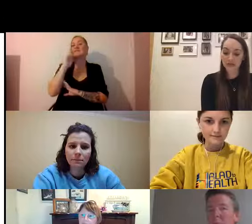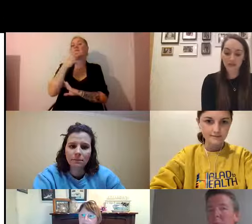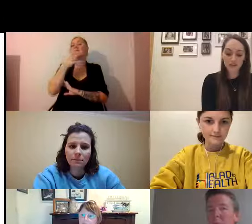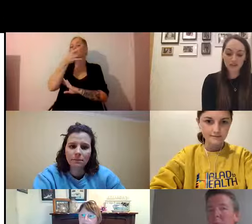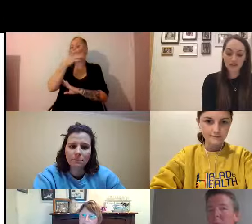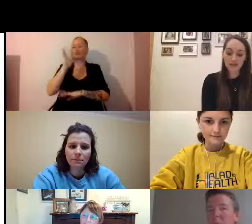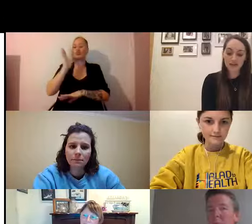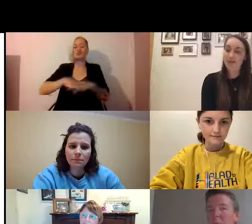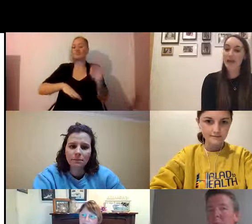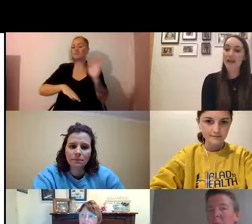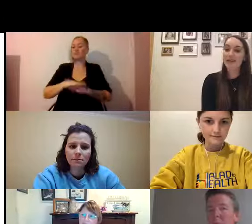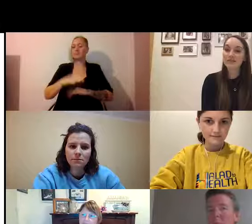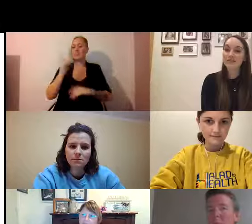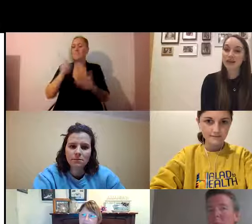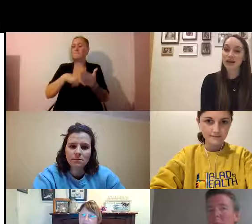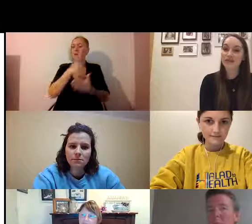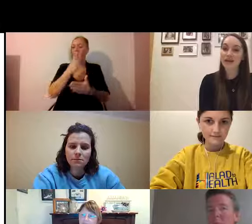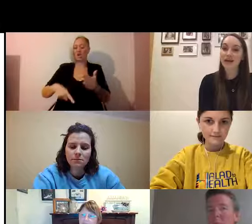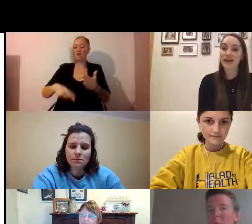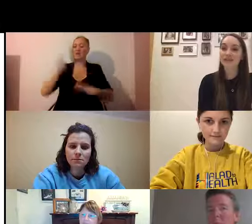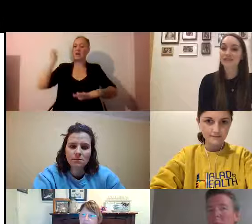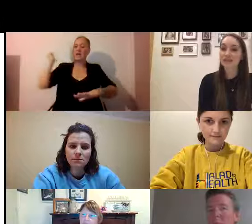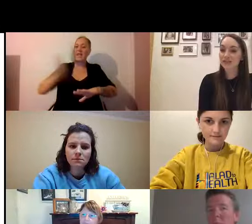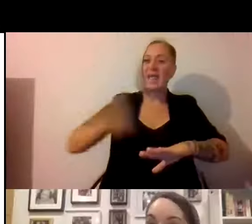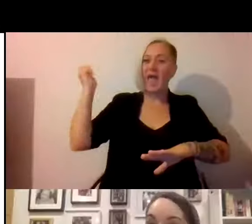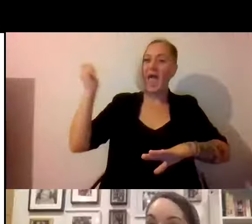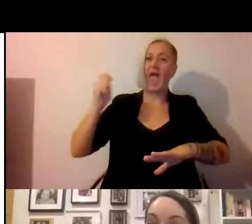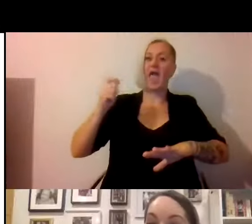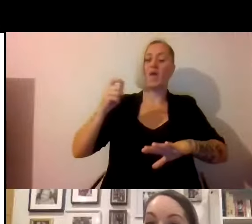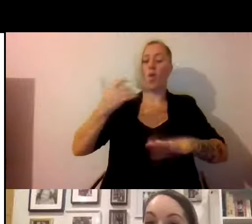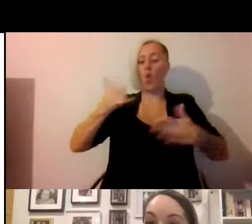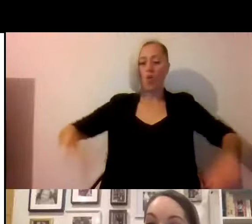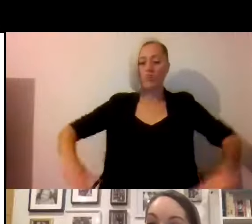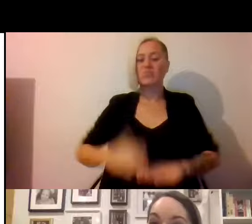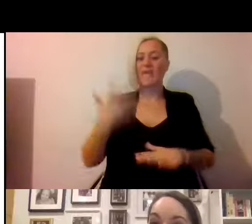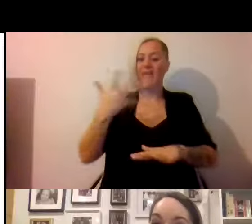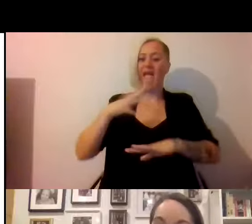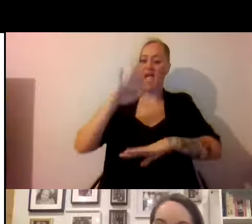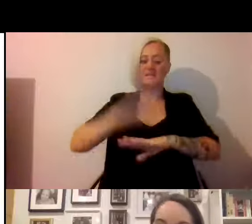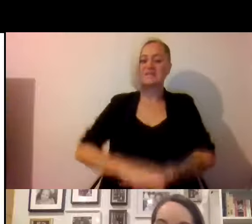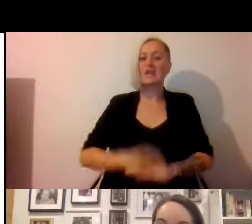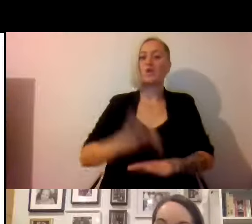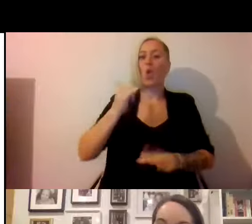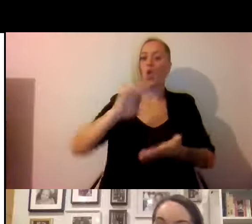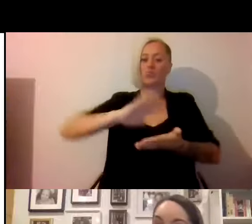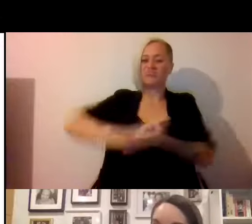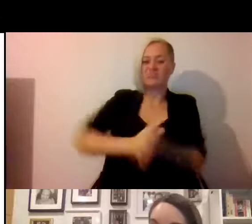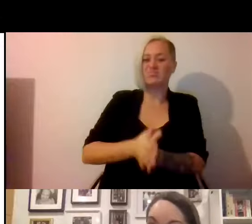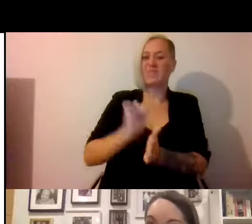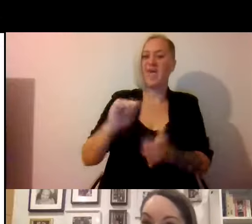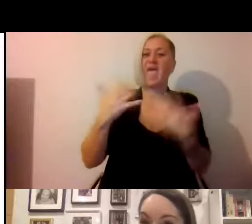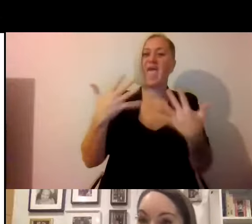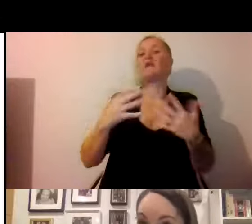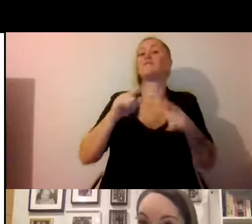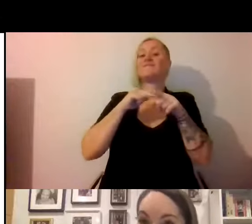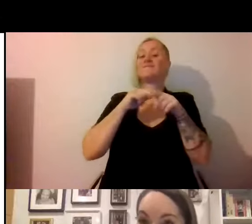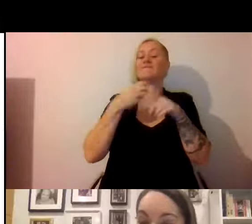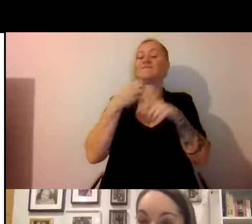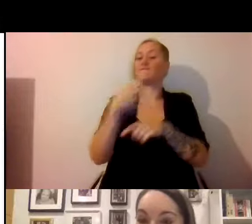native language. They were caned, they had their hands sat on or stomped on. They were forced to have their hands tied behind